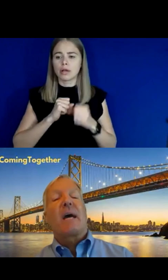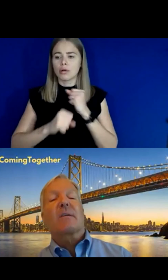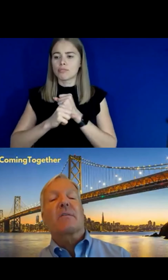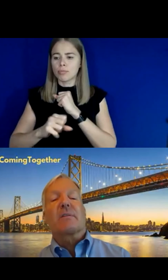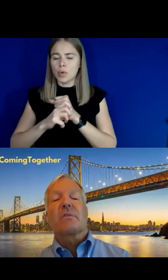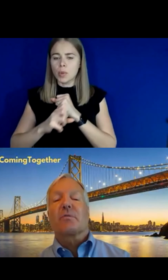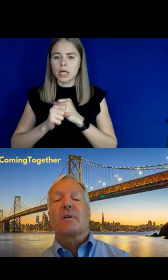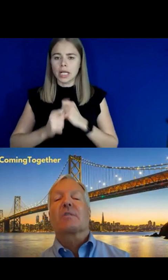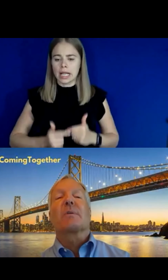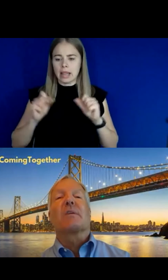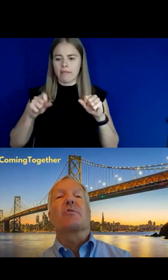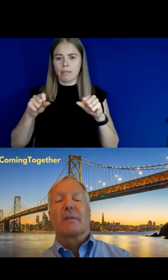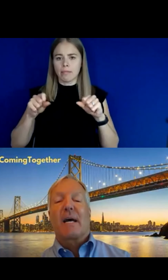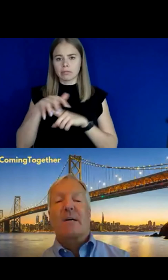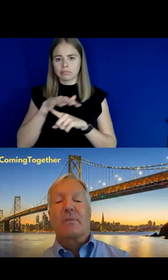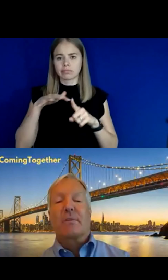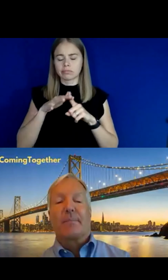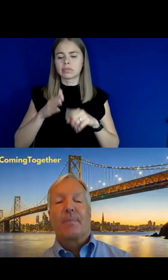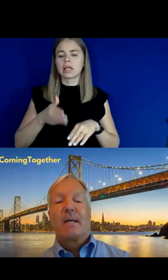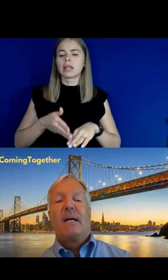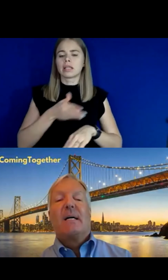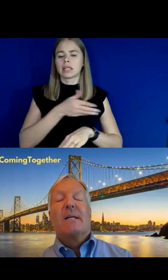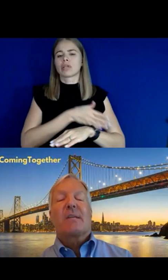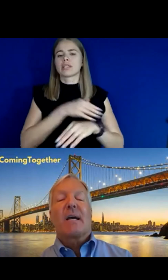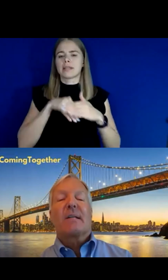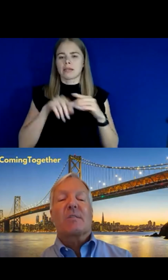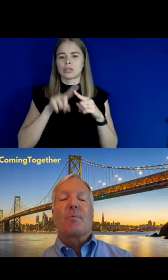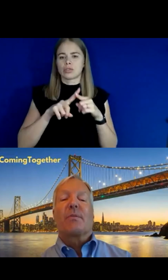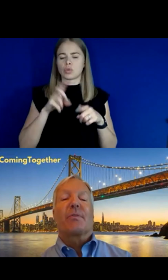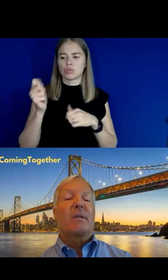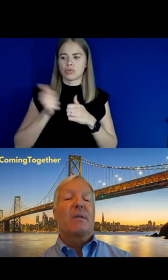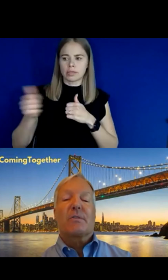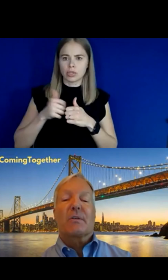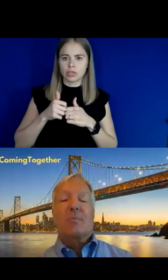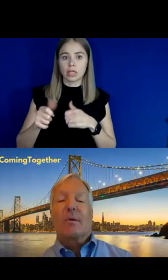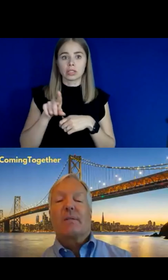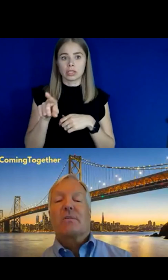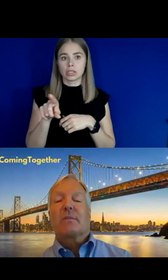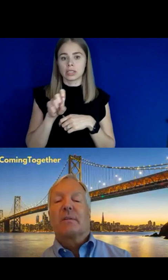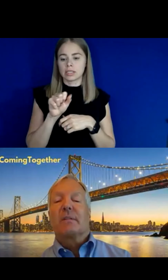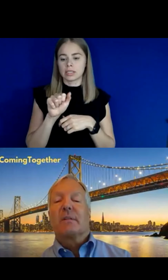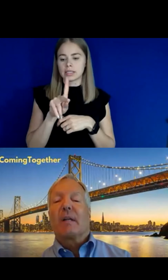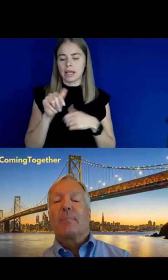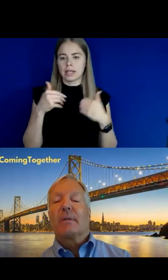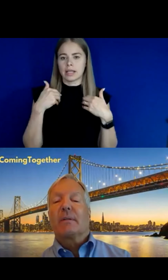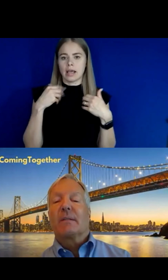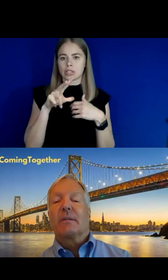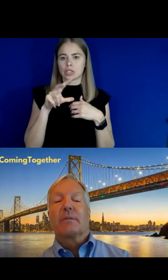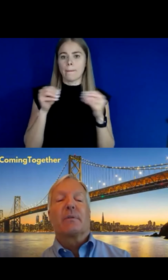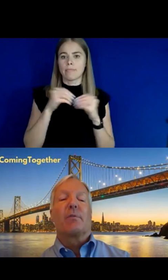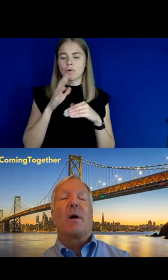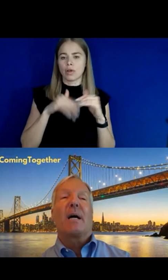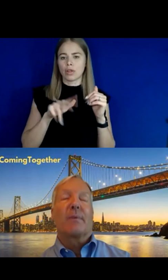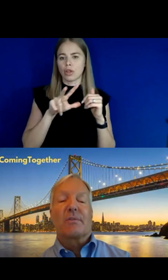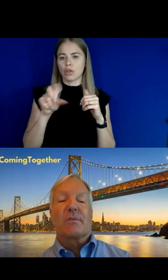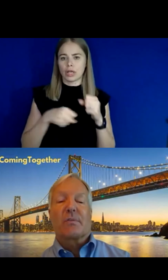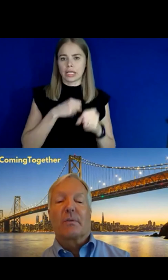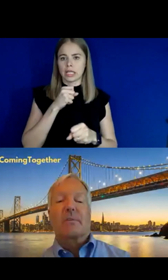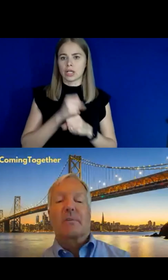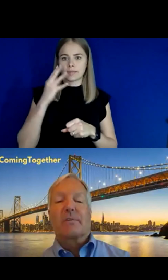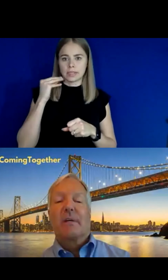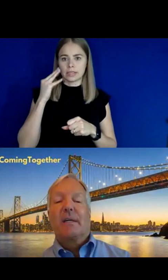increasing access to transportation and housing. Sandy has more than 30 years experience in the development and delivery of a wide range